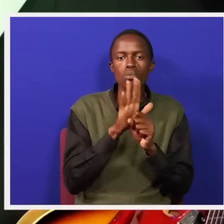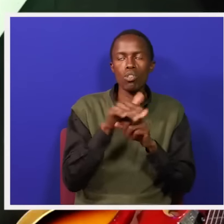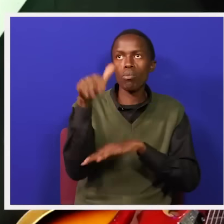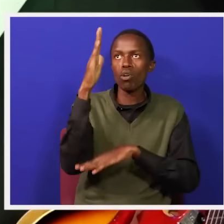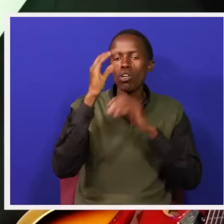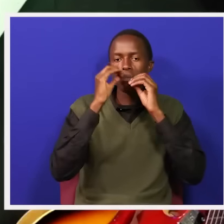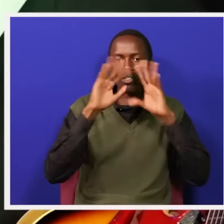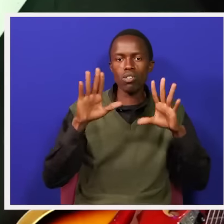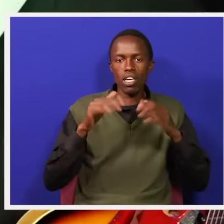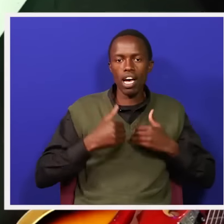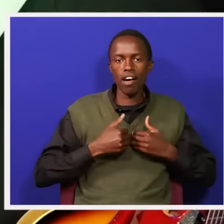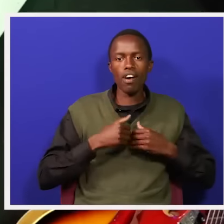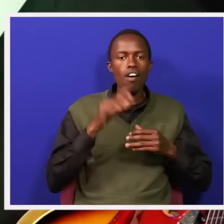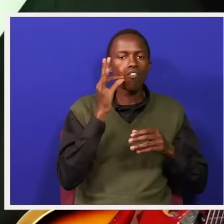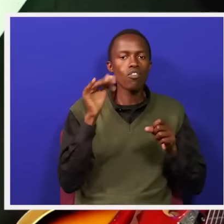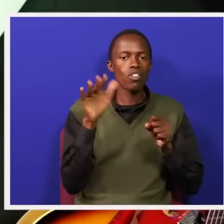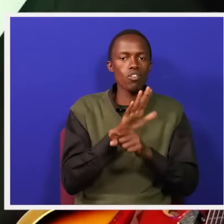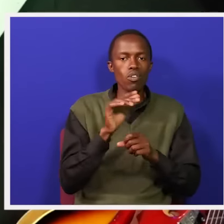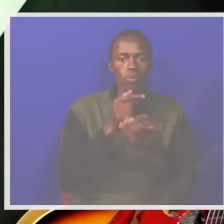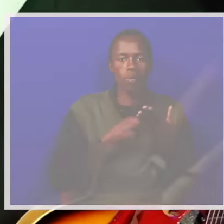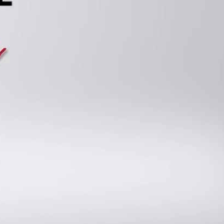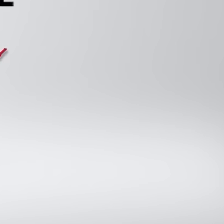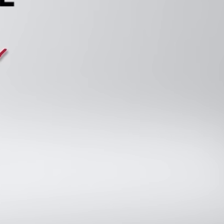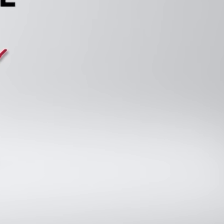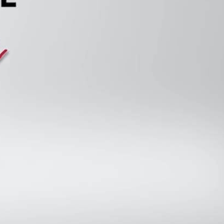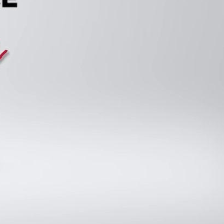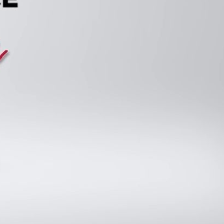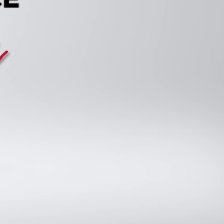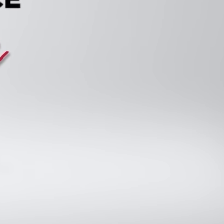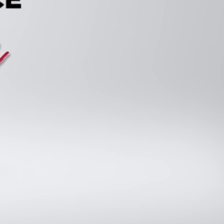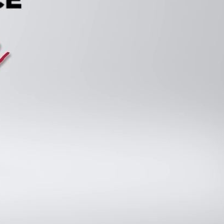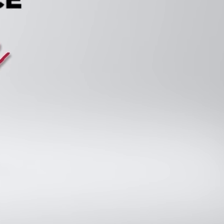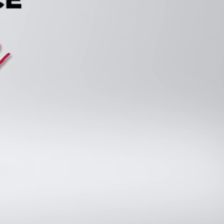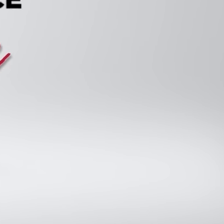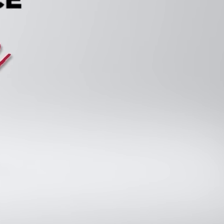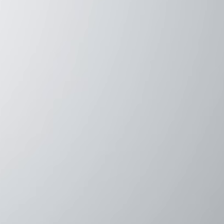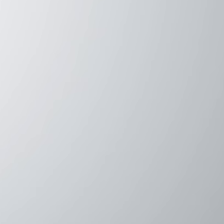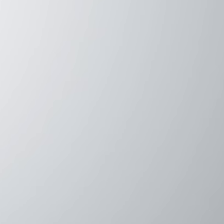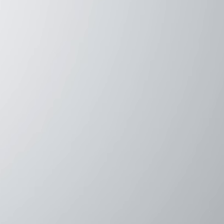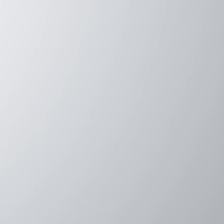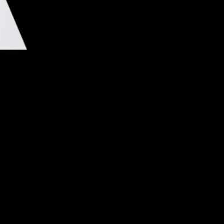and amen. Thank you so much. God bless and have a fruitful week ahead.